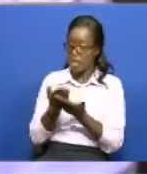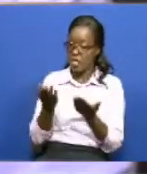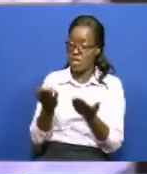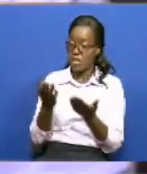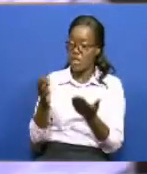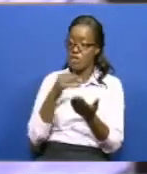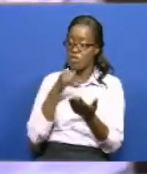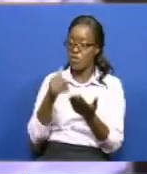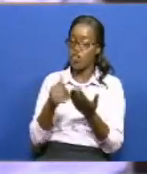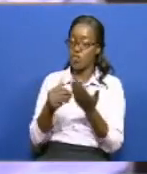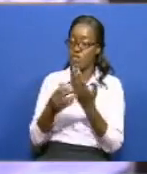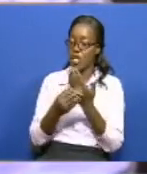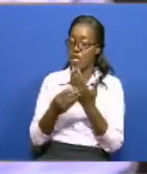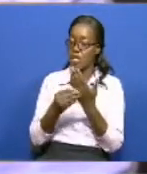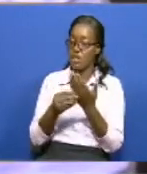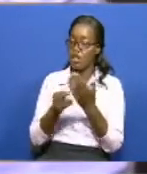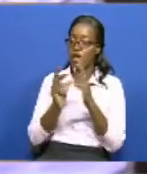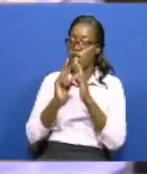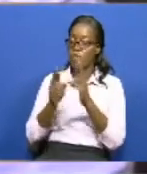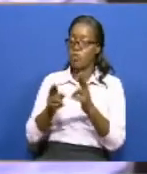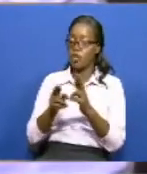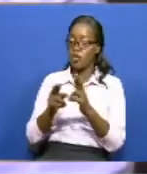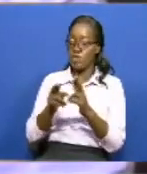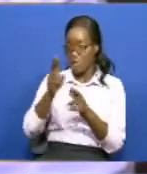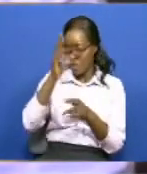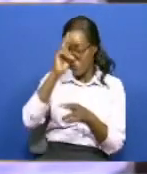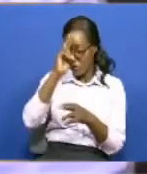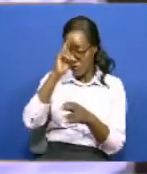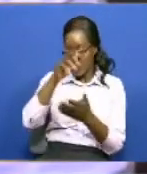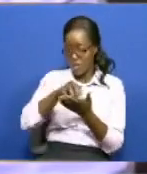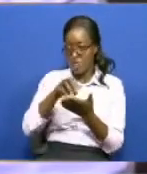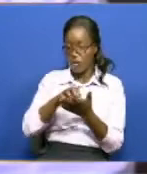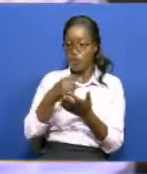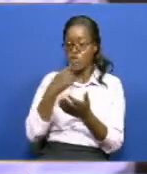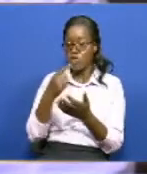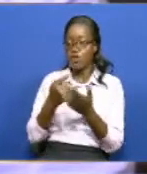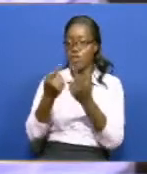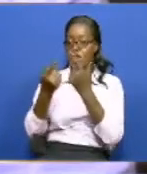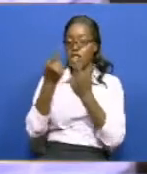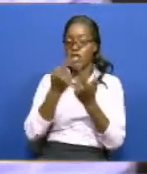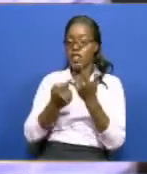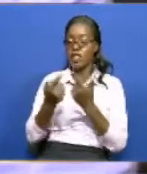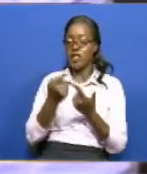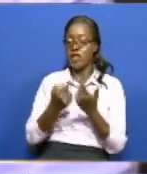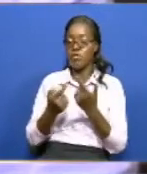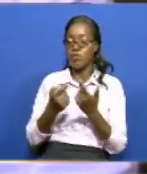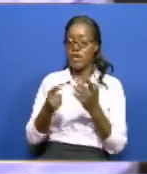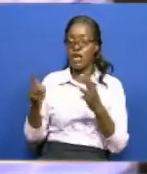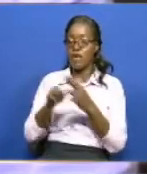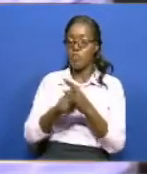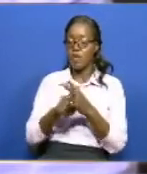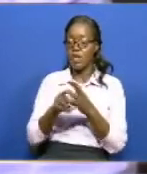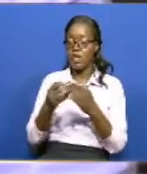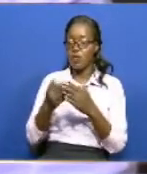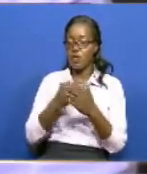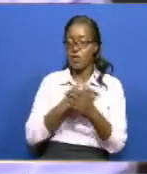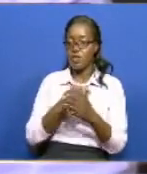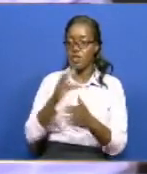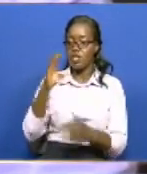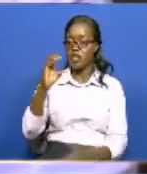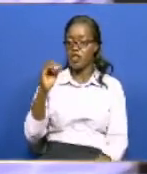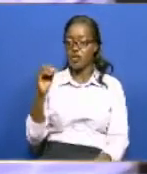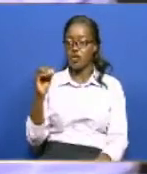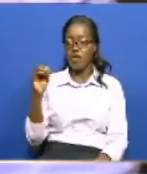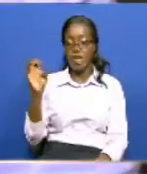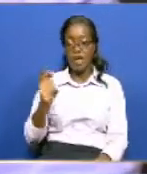not need to report to the police station or to the courts, and therefore they can appear before the Council of Elders and